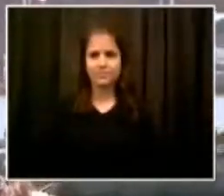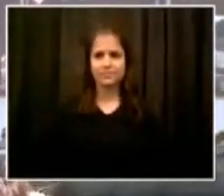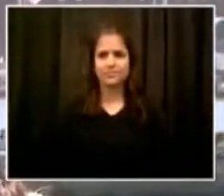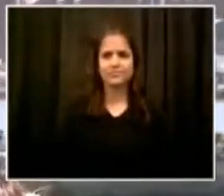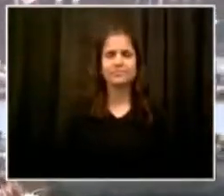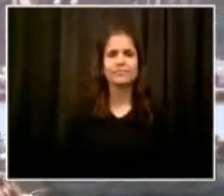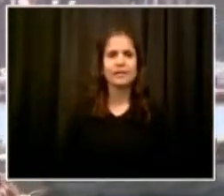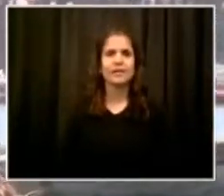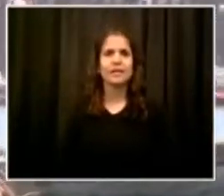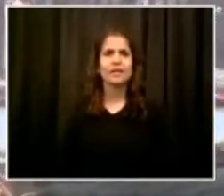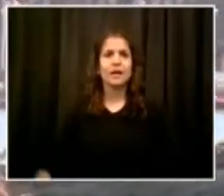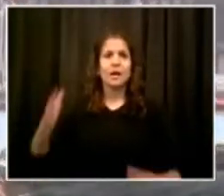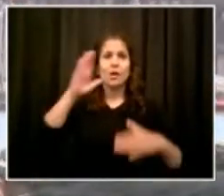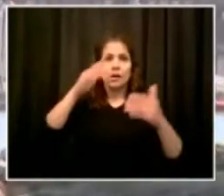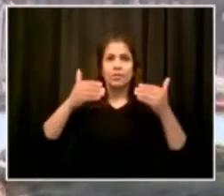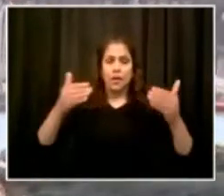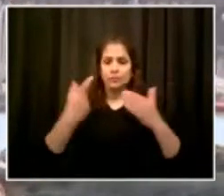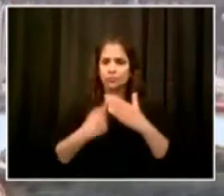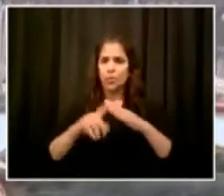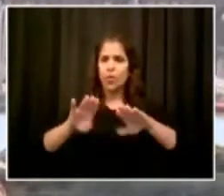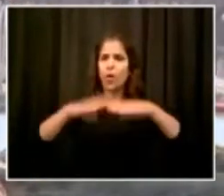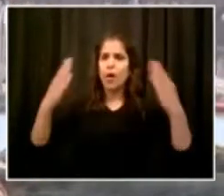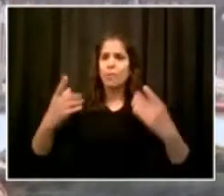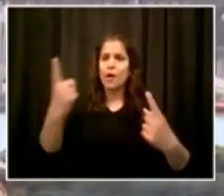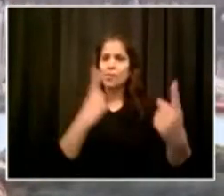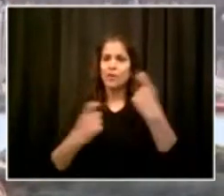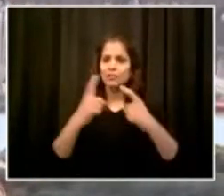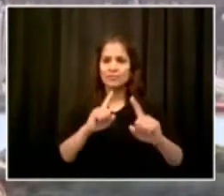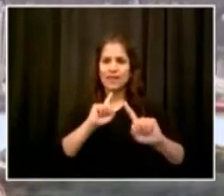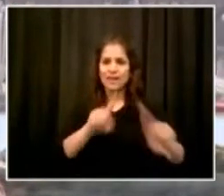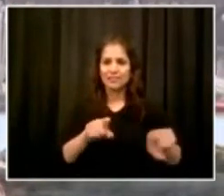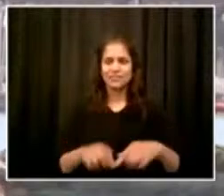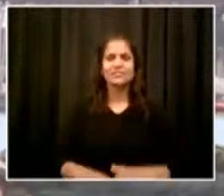this sunny day together. Yes, Dave. I wanted to ask you,